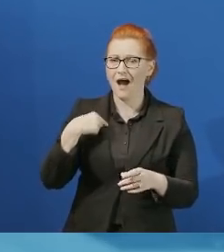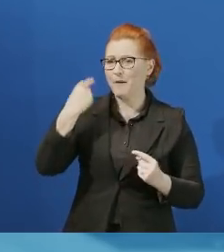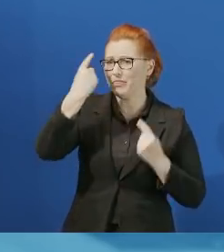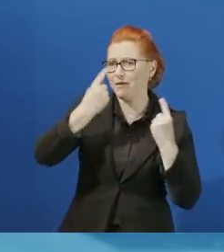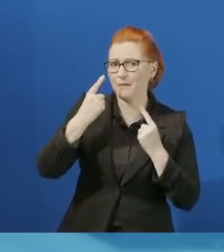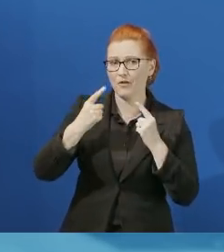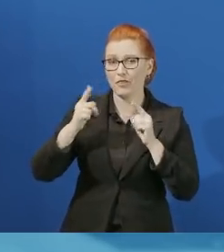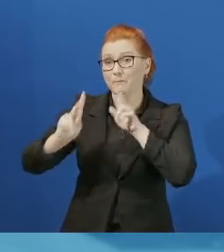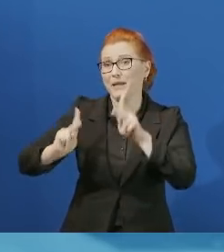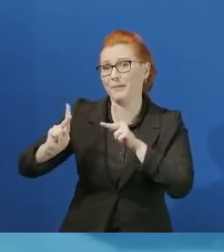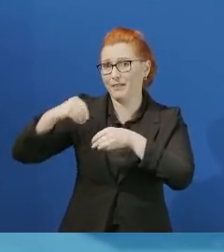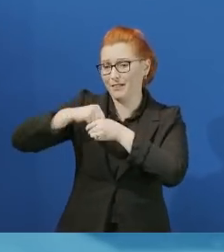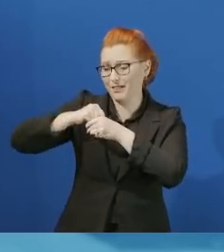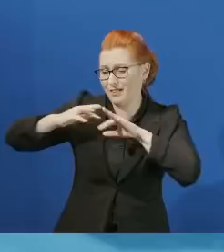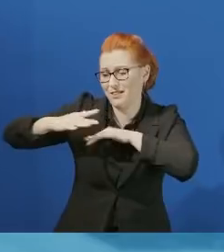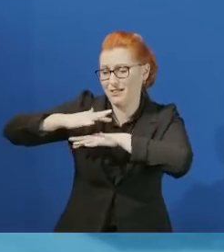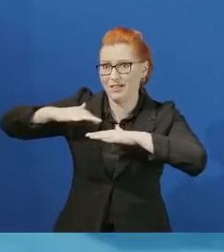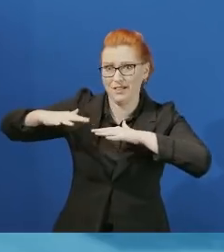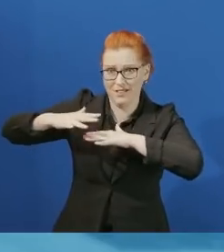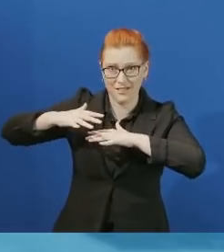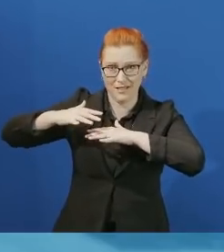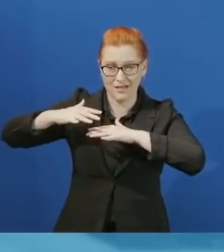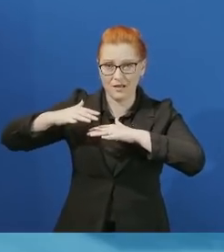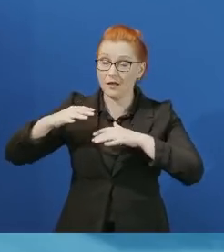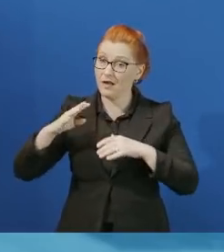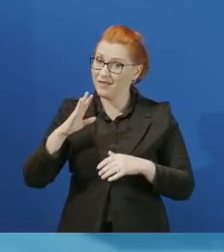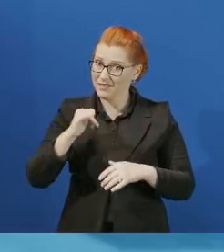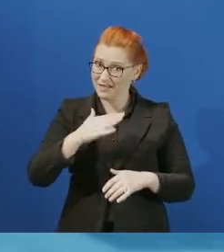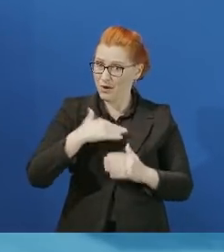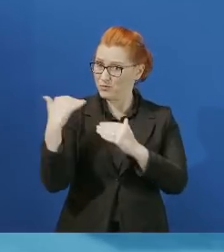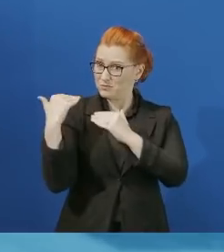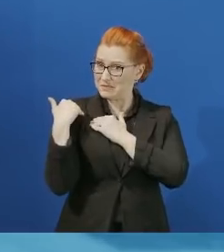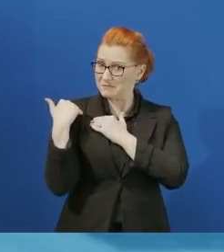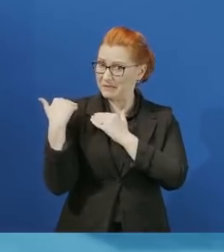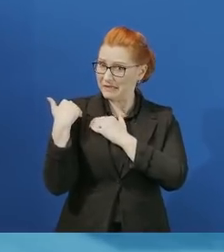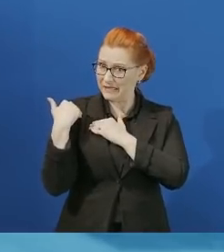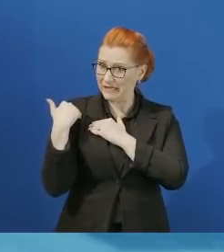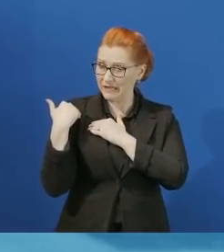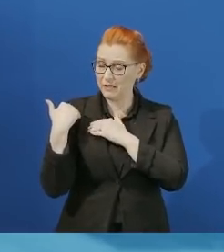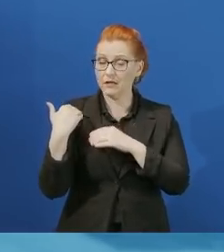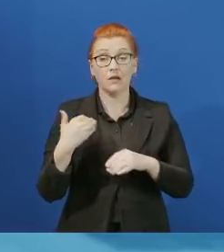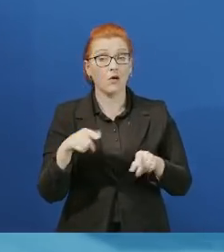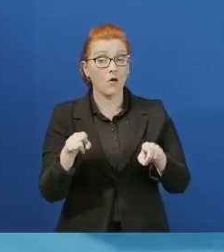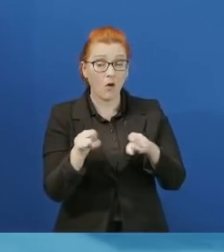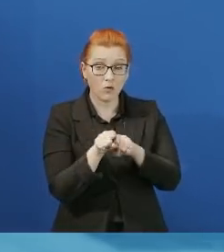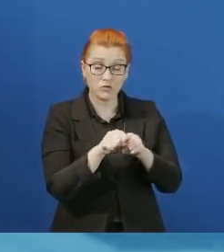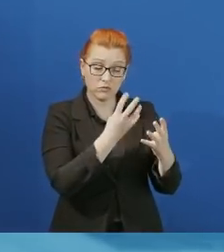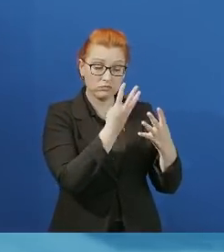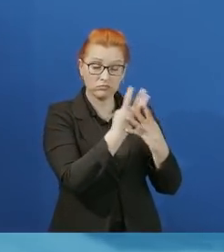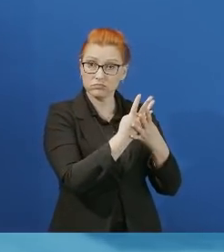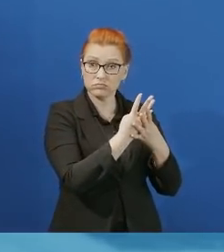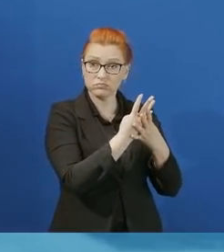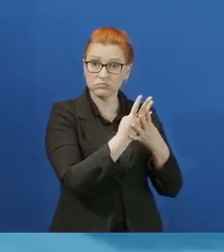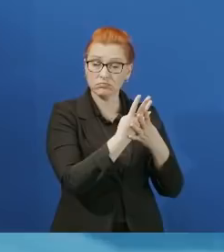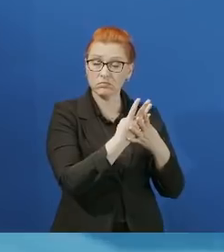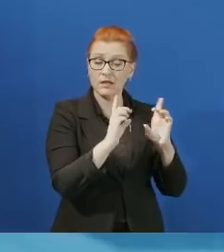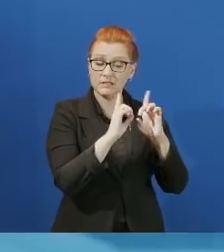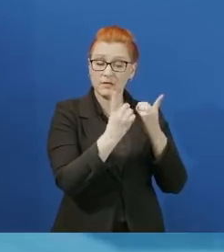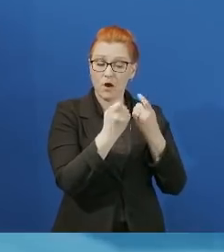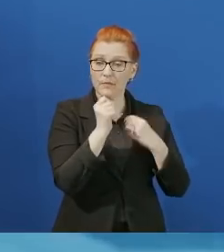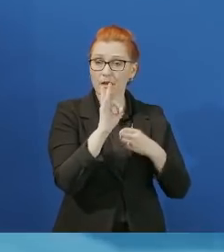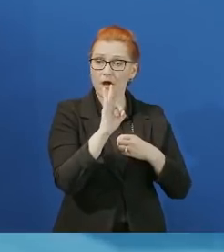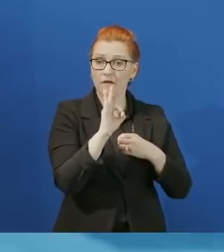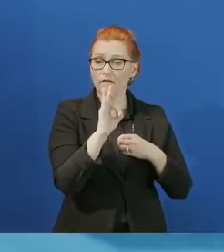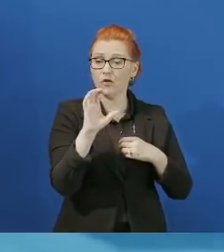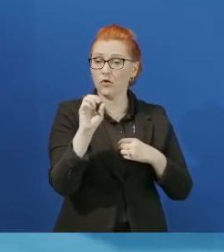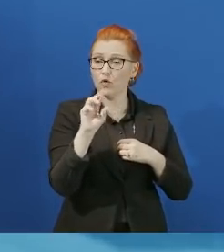the responsibility of the governor and the Department of Corrections. We've got CDC guidance that's on the